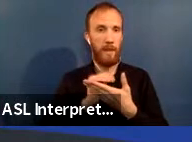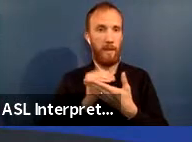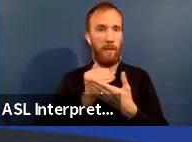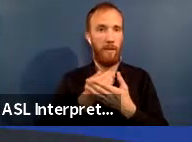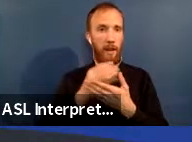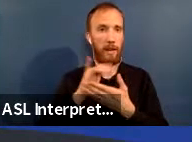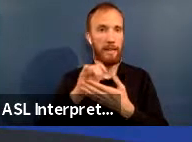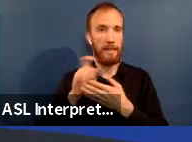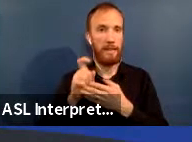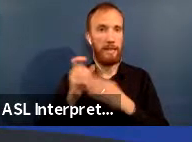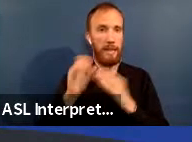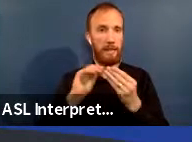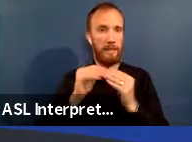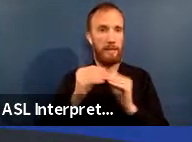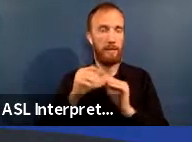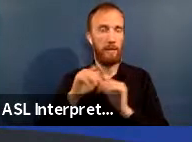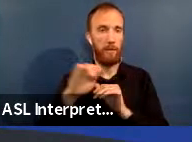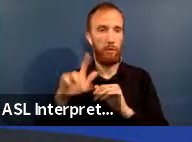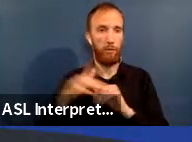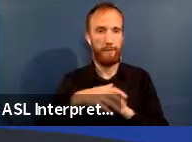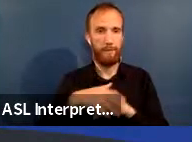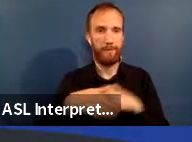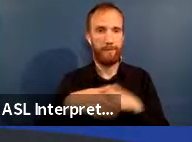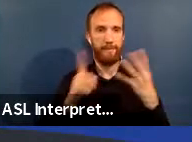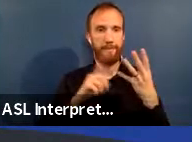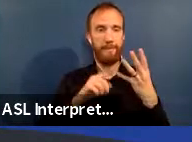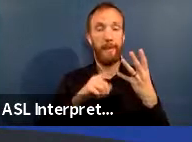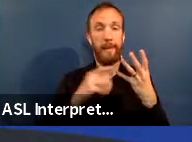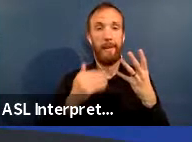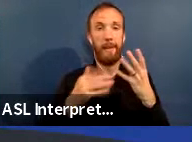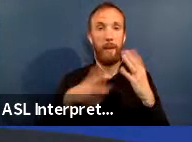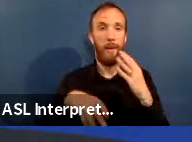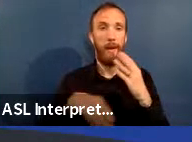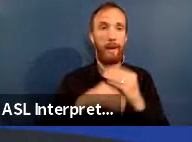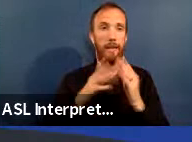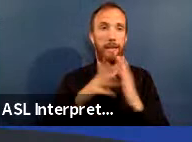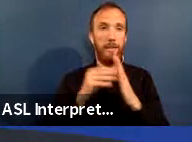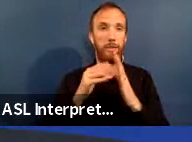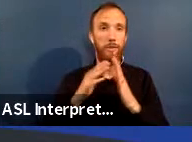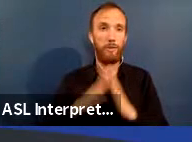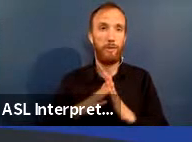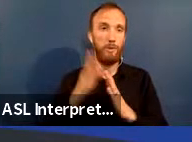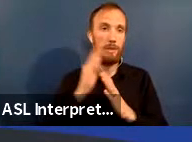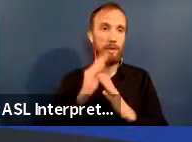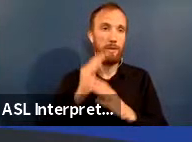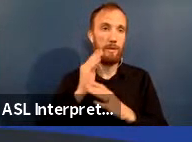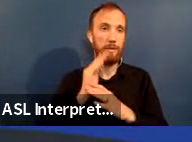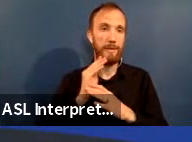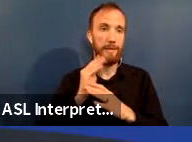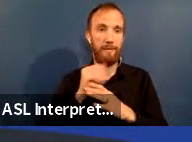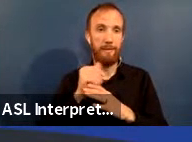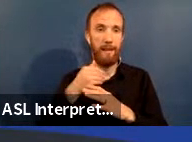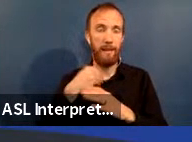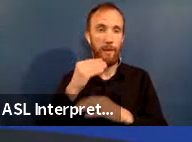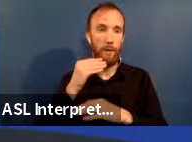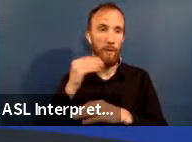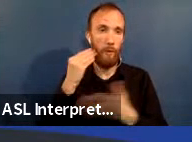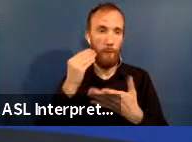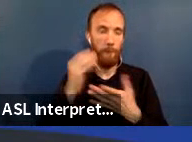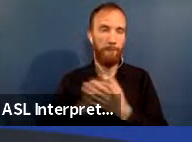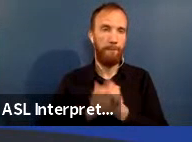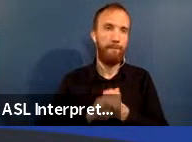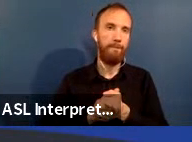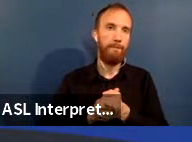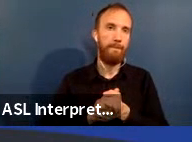tool, and as well as the students experiencing homelessness indicator that I mentioned before. Here are just a